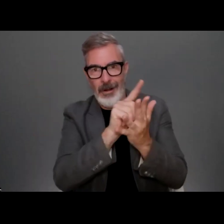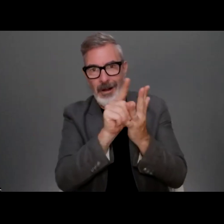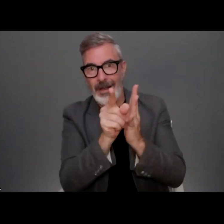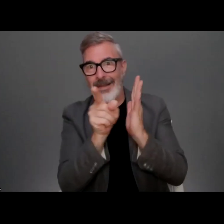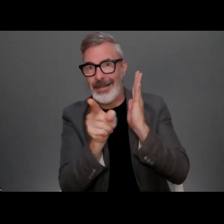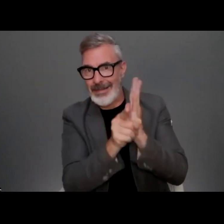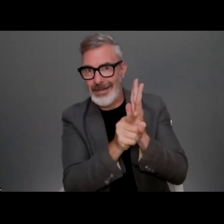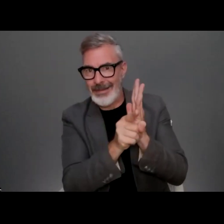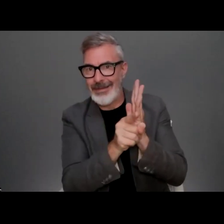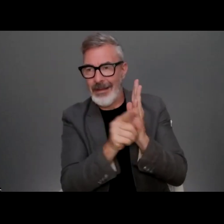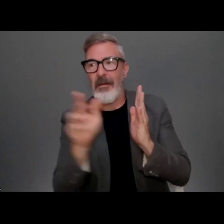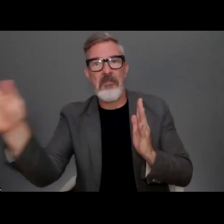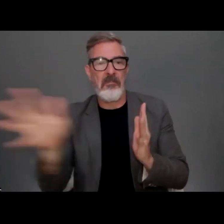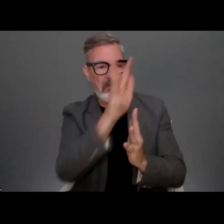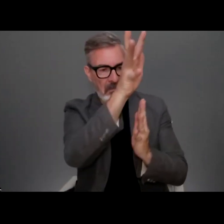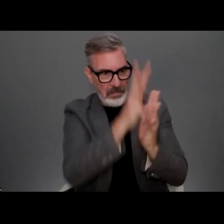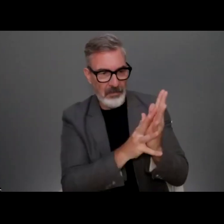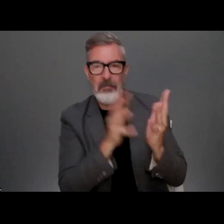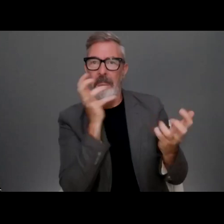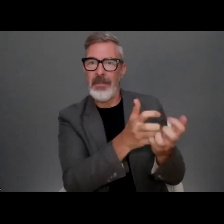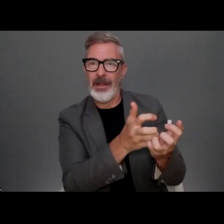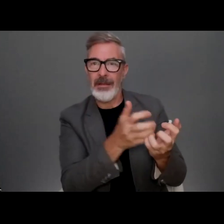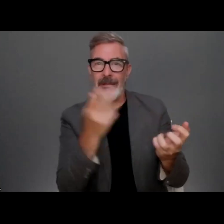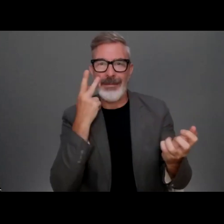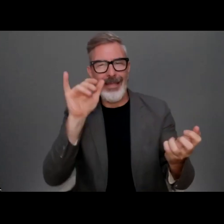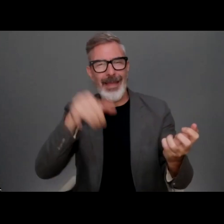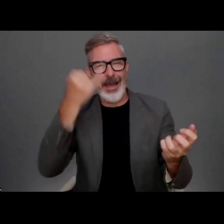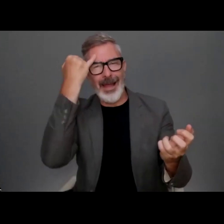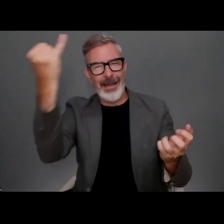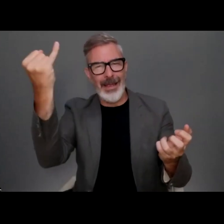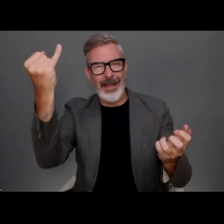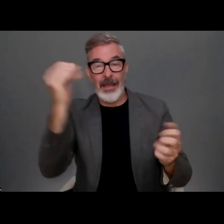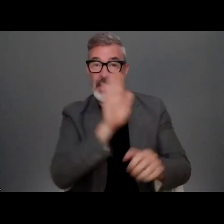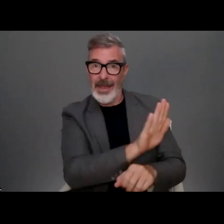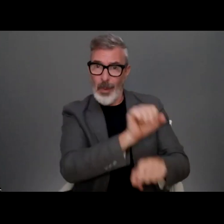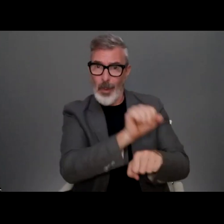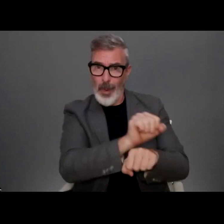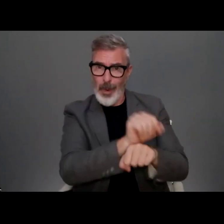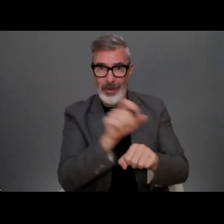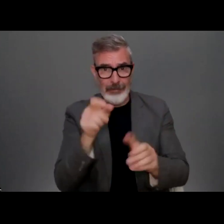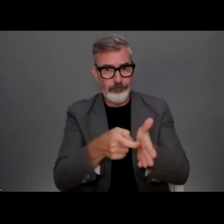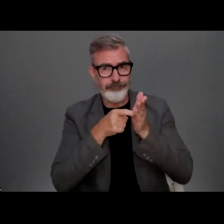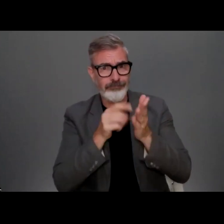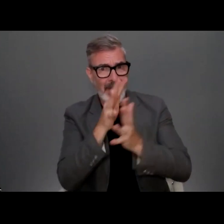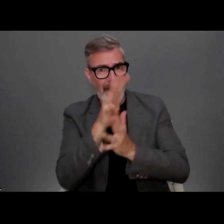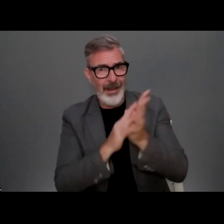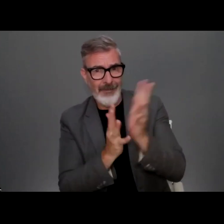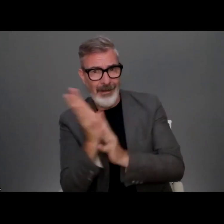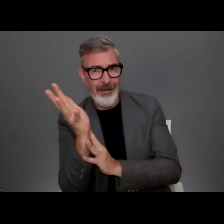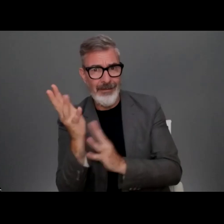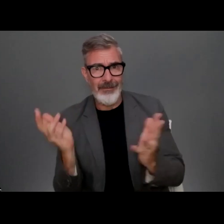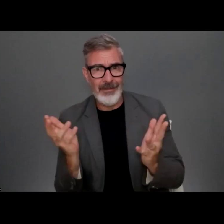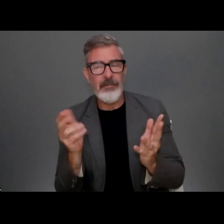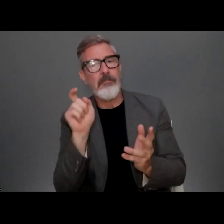support for him. So when we're talking about these different things, we need to be thinking about, so how educated